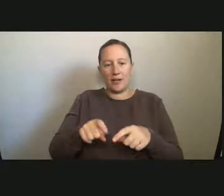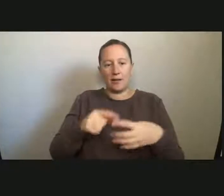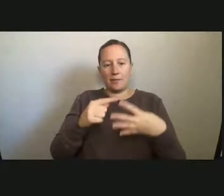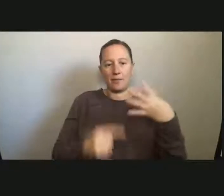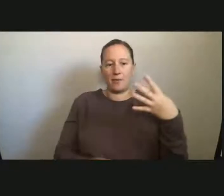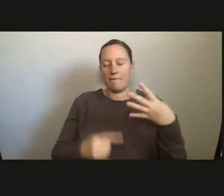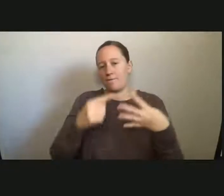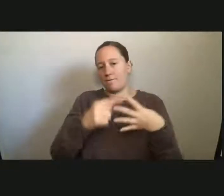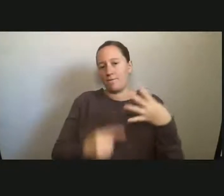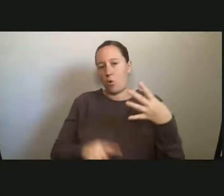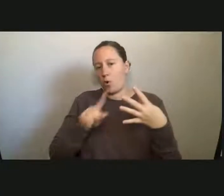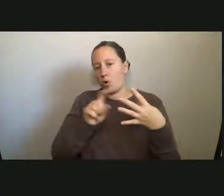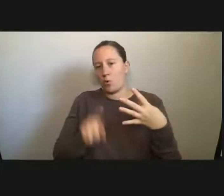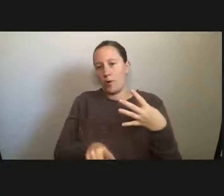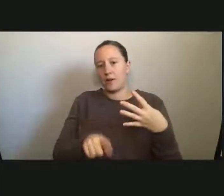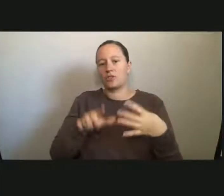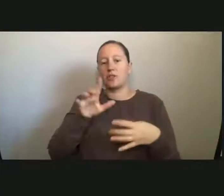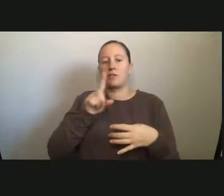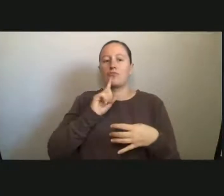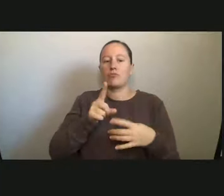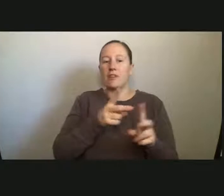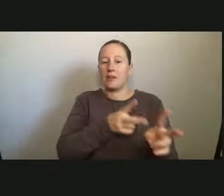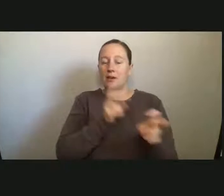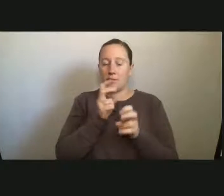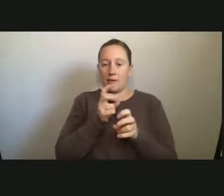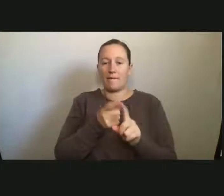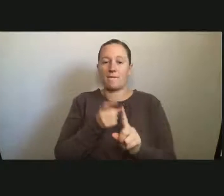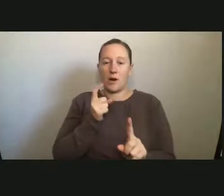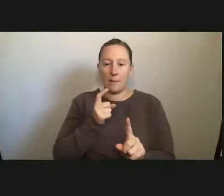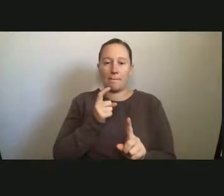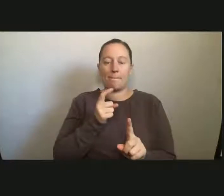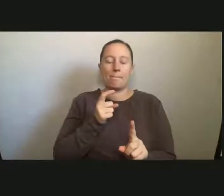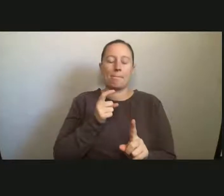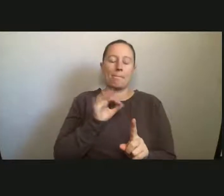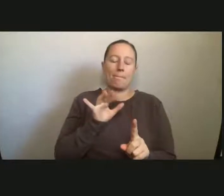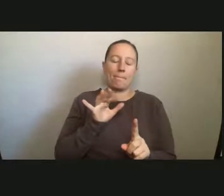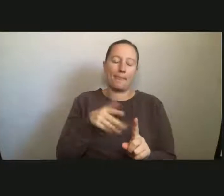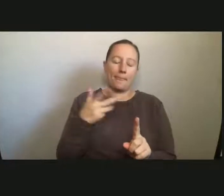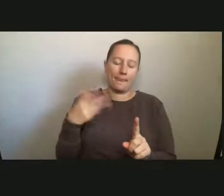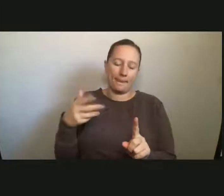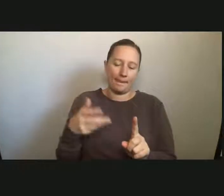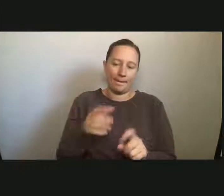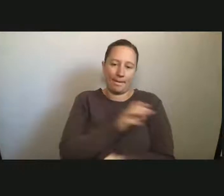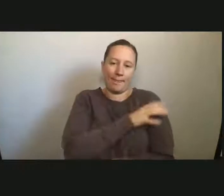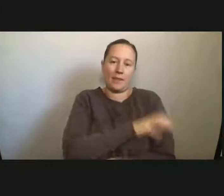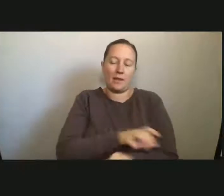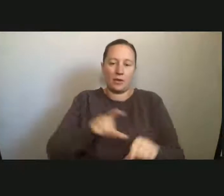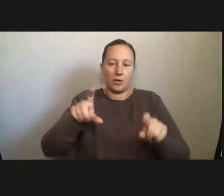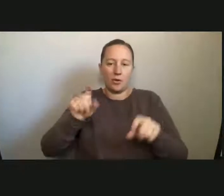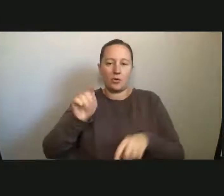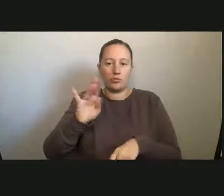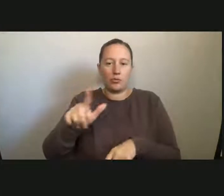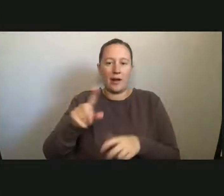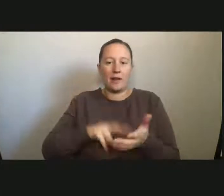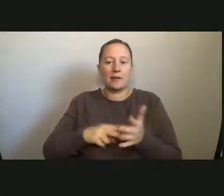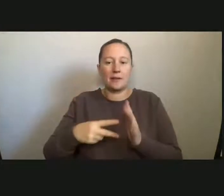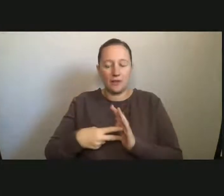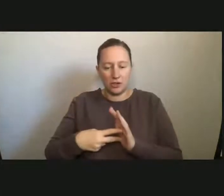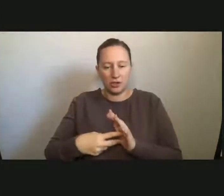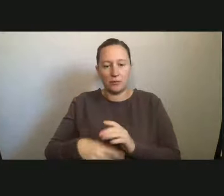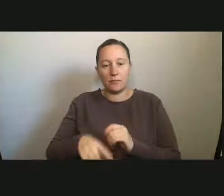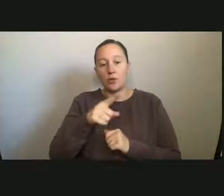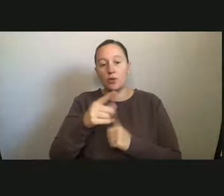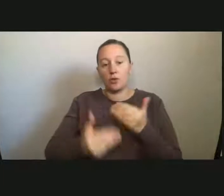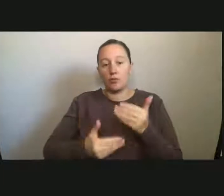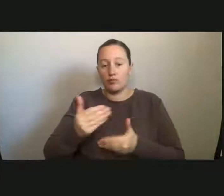4 questions that are lifted directly out of the clinical trial definition. And as you go